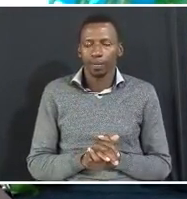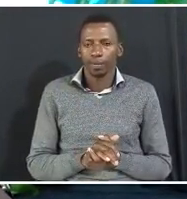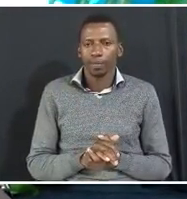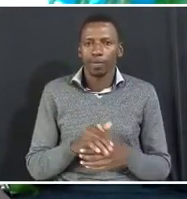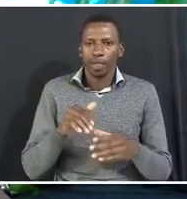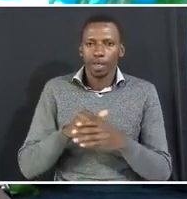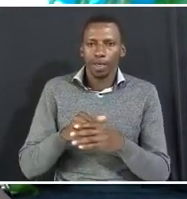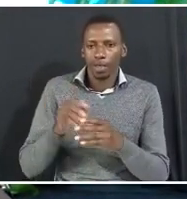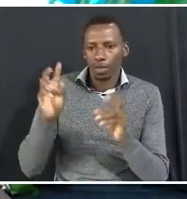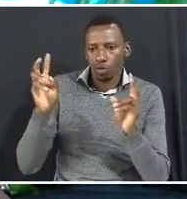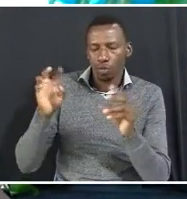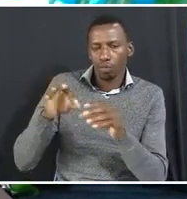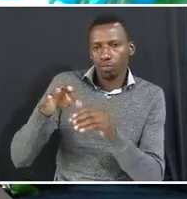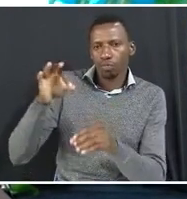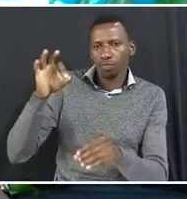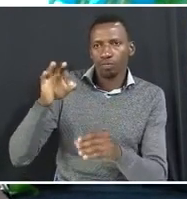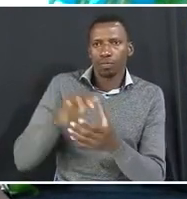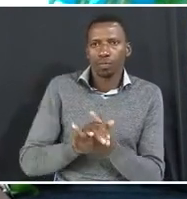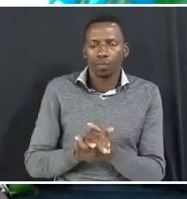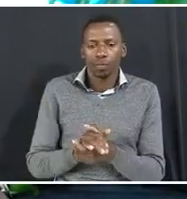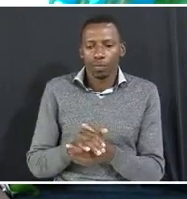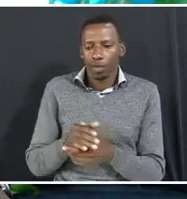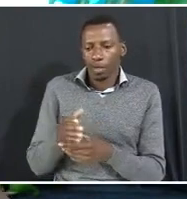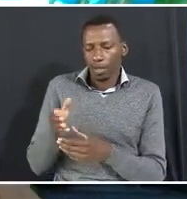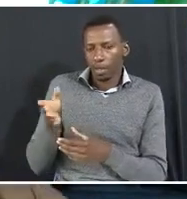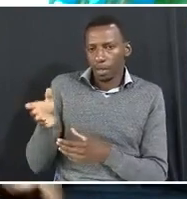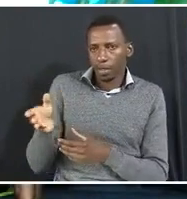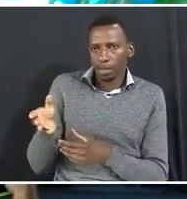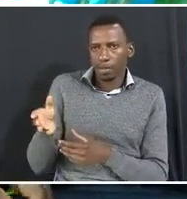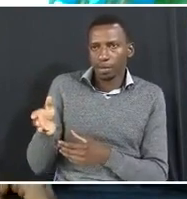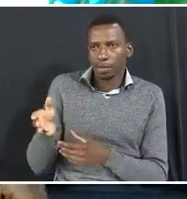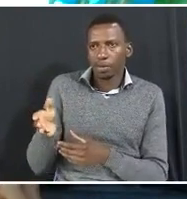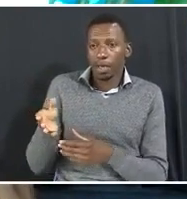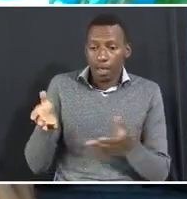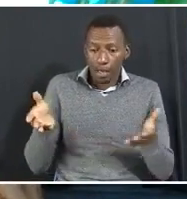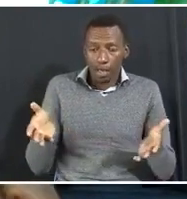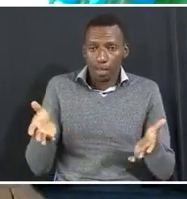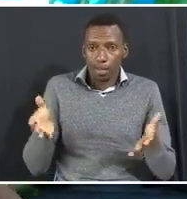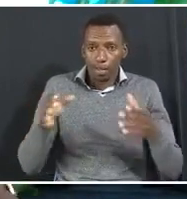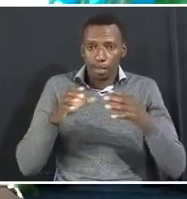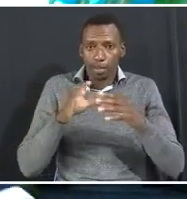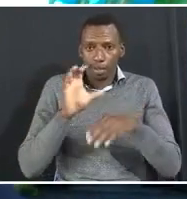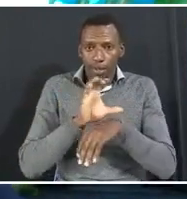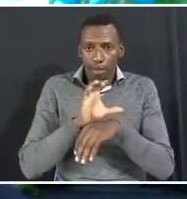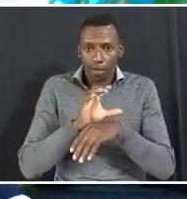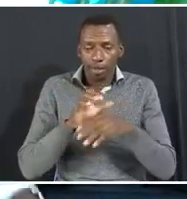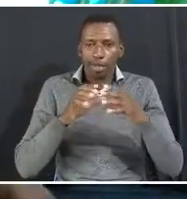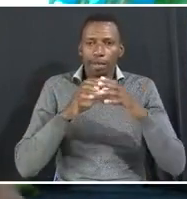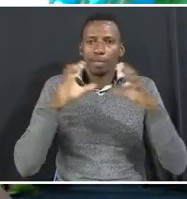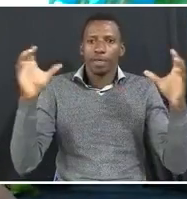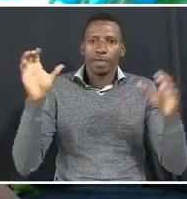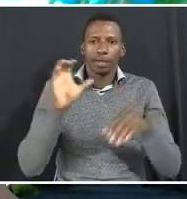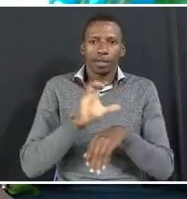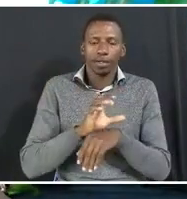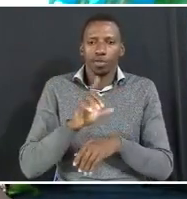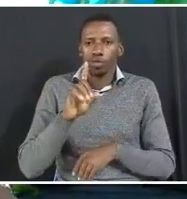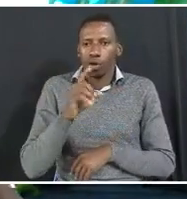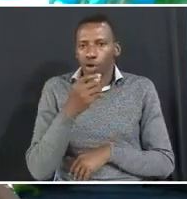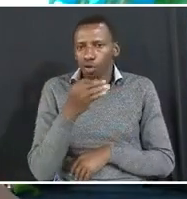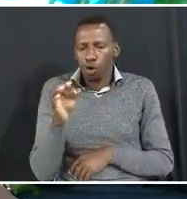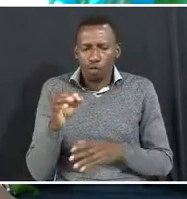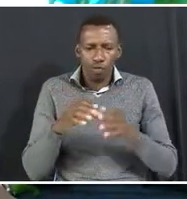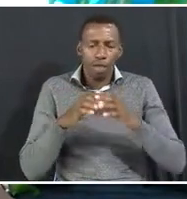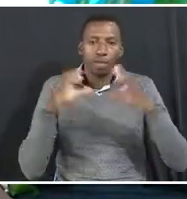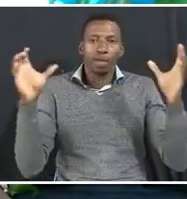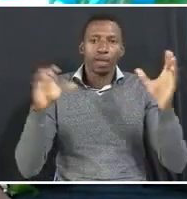matters. And this church, being a large church, one of the largest churches in Kenya and in Nairobi,